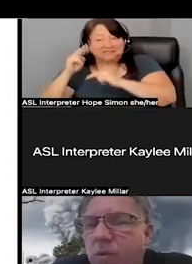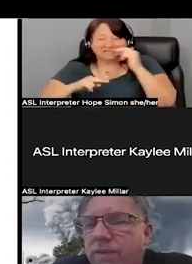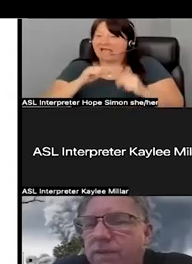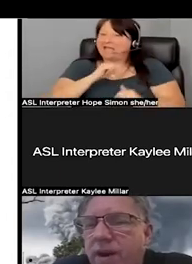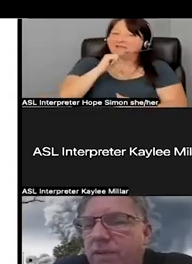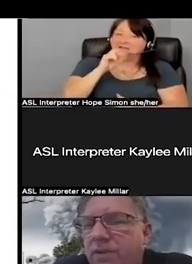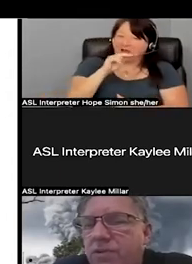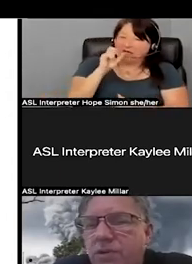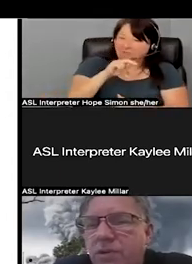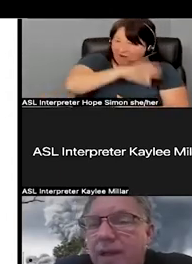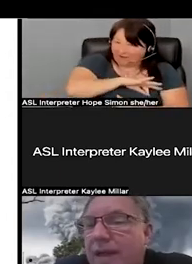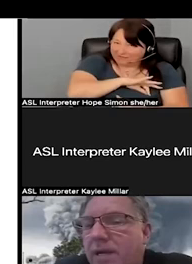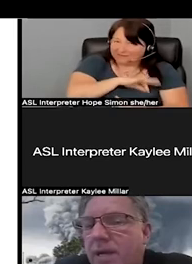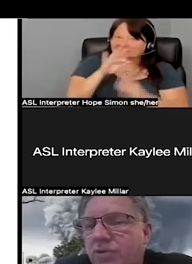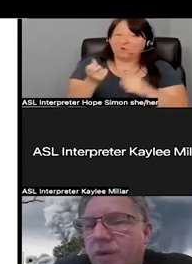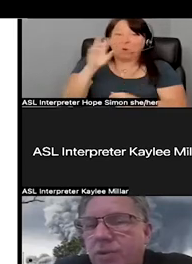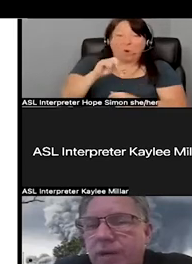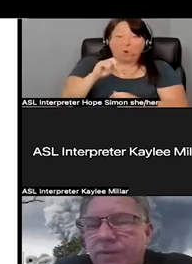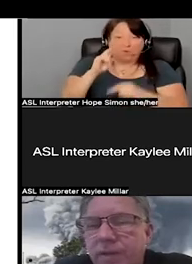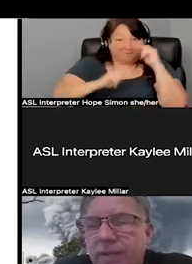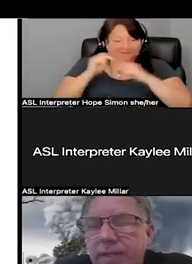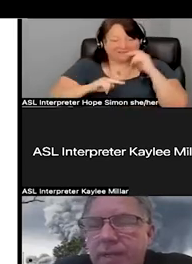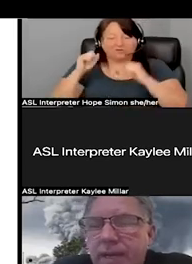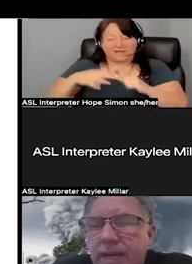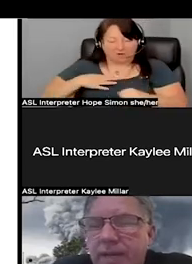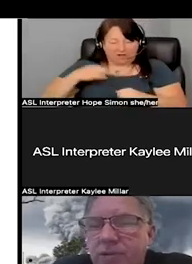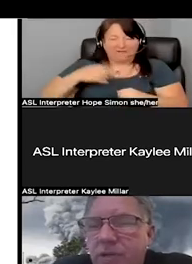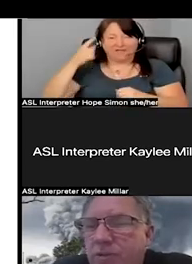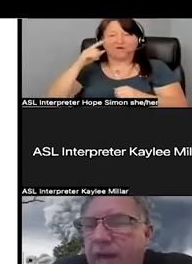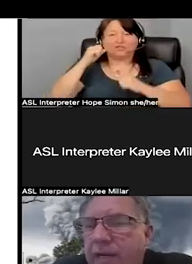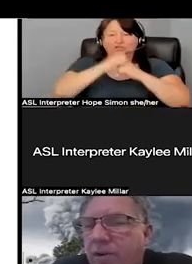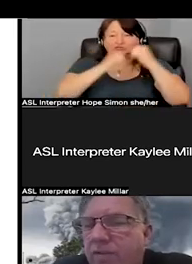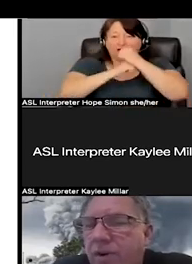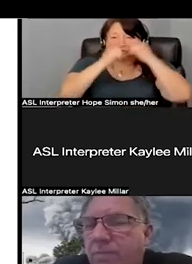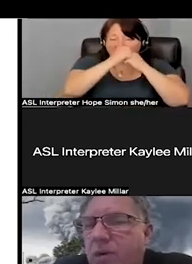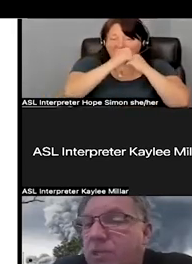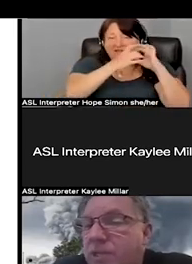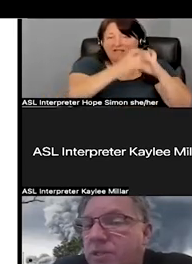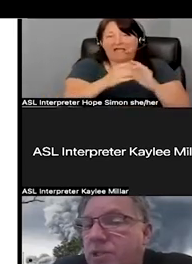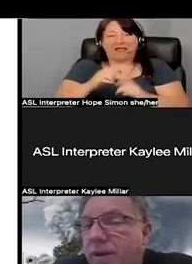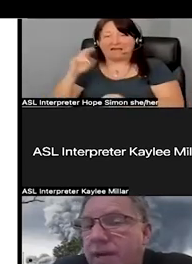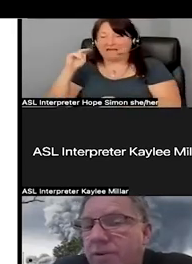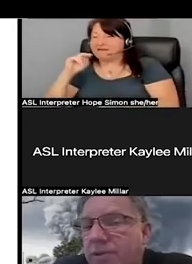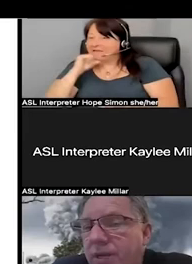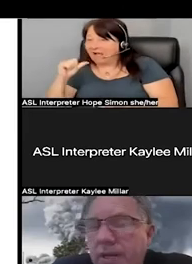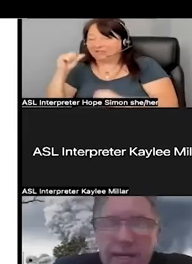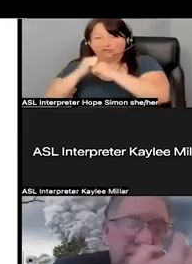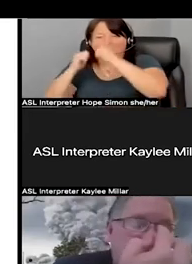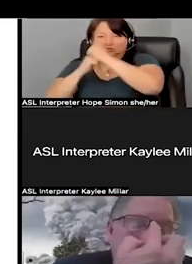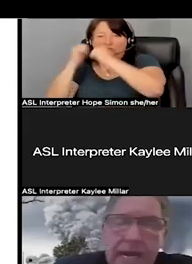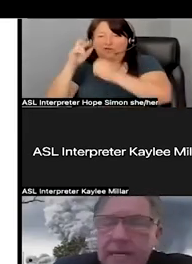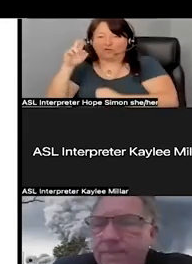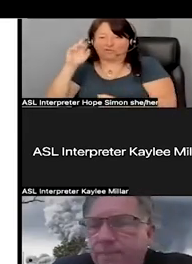can qualify for the structural and non-structural retrofit. There's a new category for emergency generators that